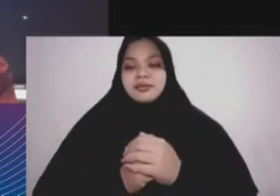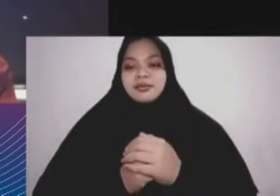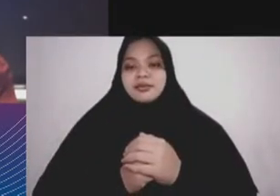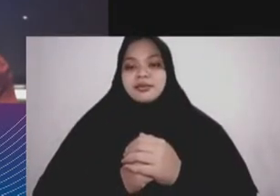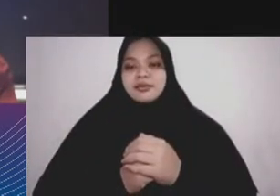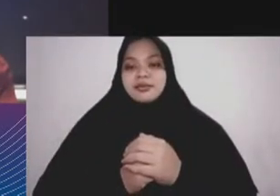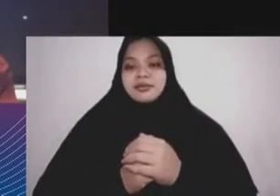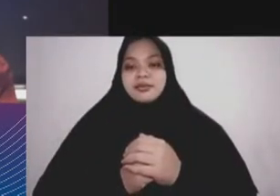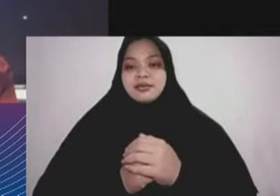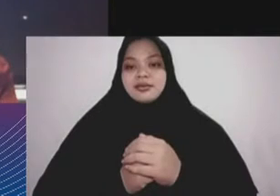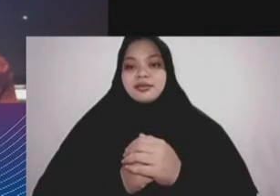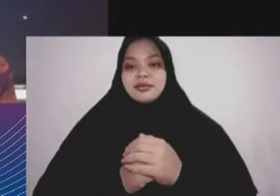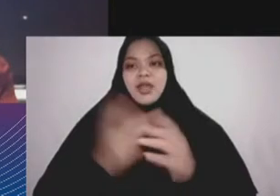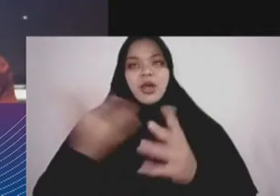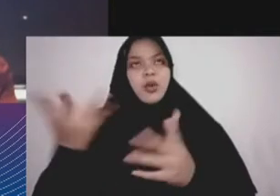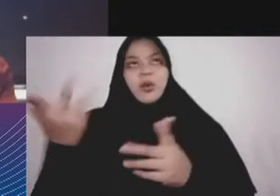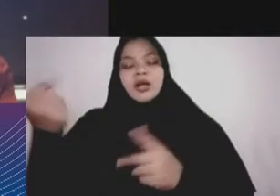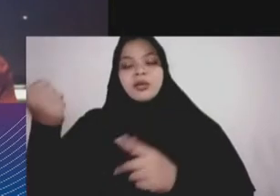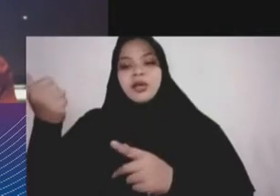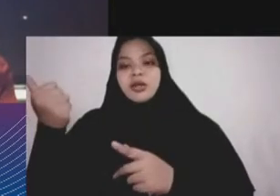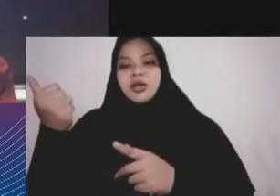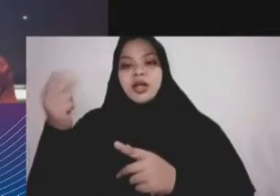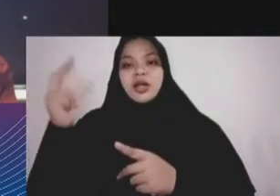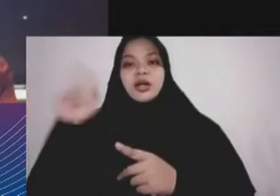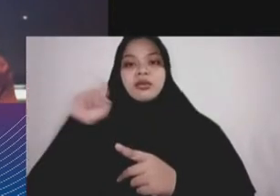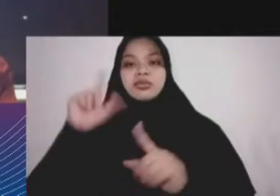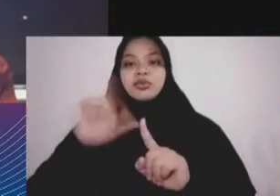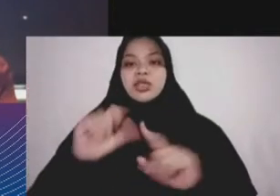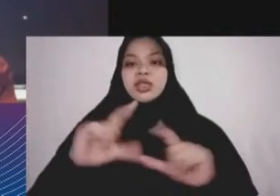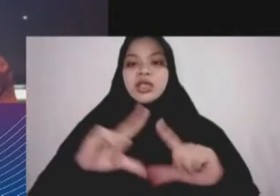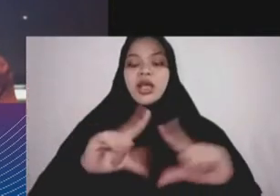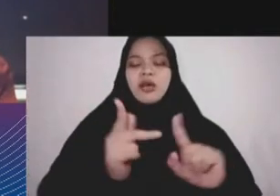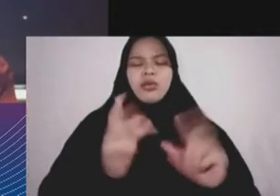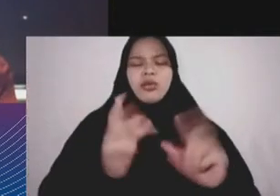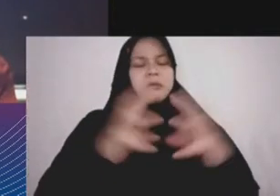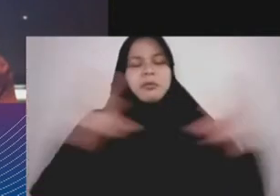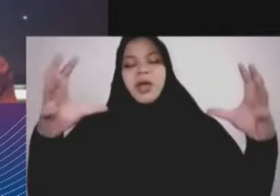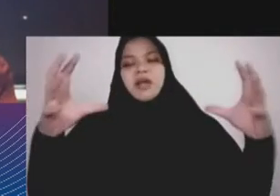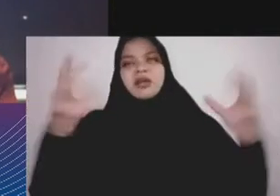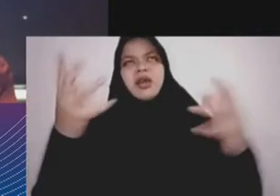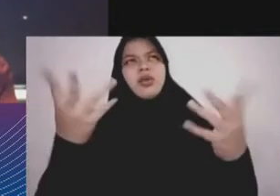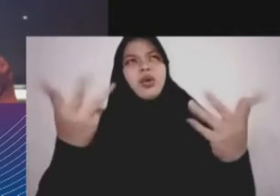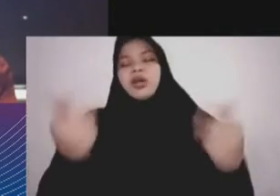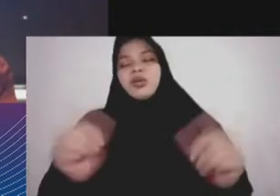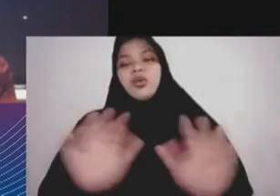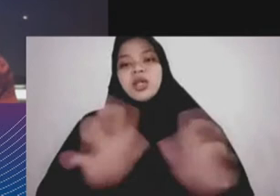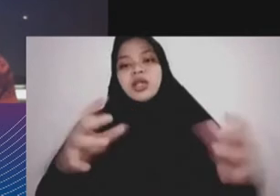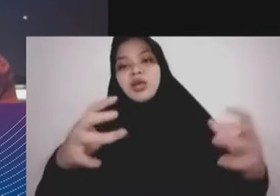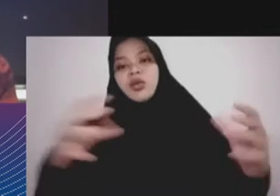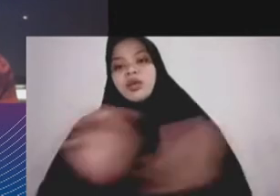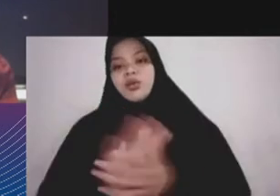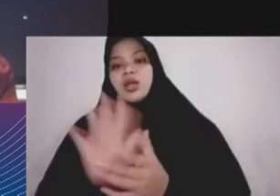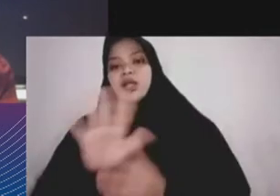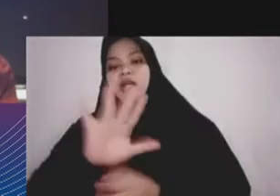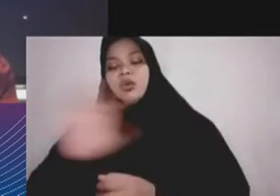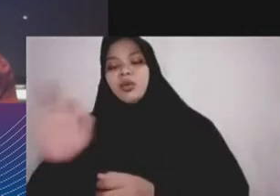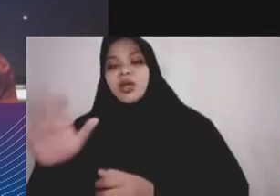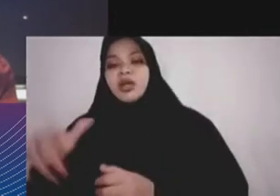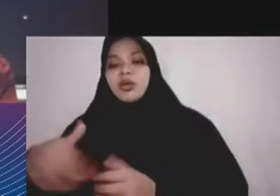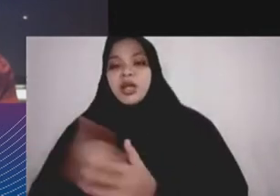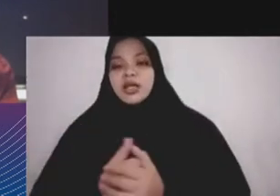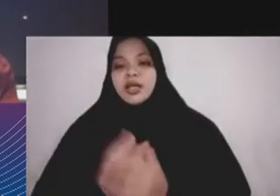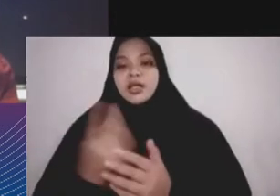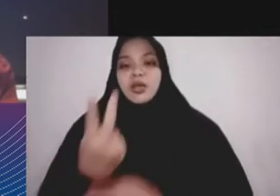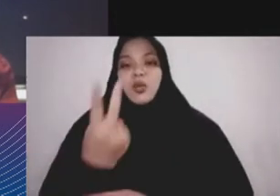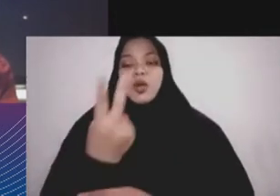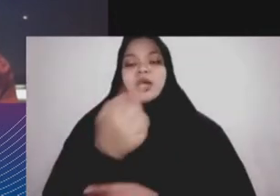500, how many, yeah, that's on Budia, yeah. Ada banyak, yeah, hundreds, and it become only 50, yeah, that's one. And then the second one